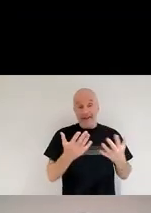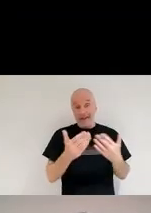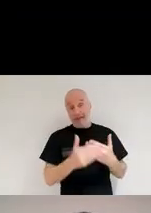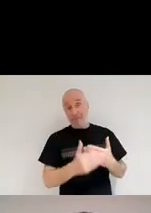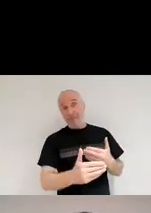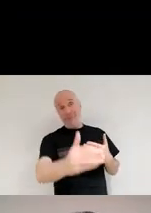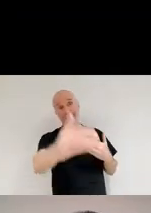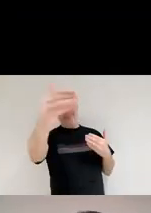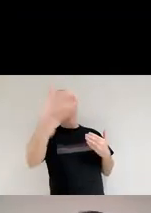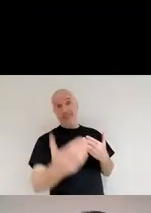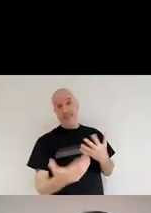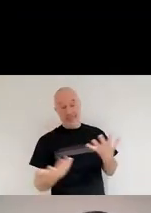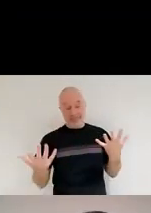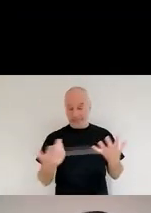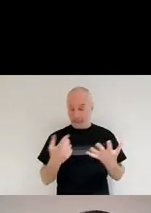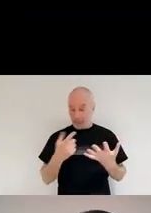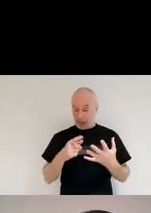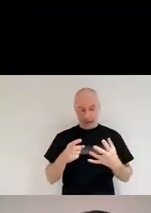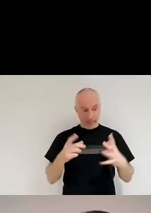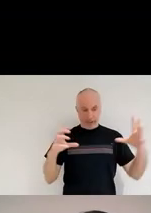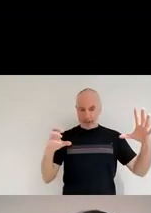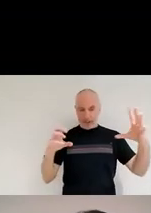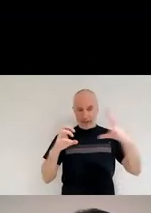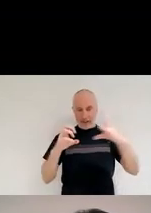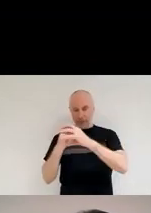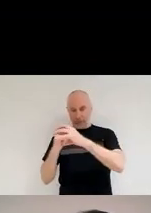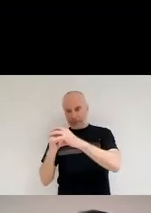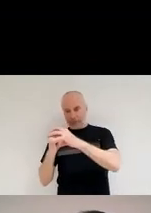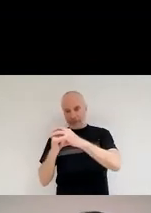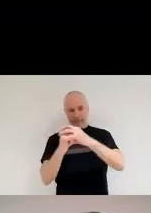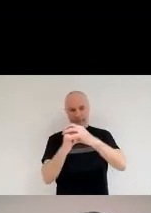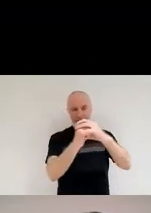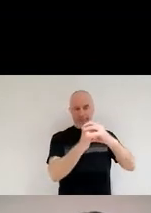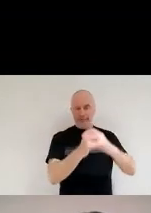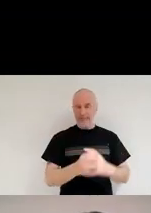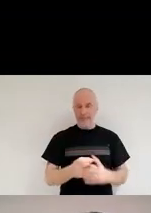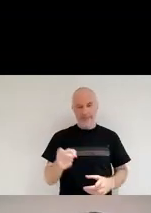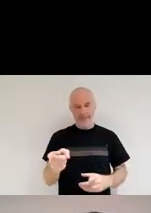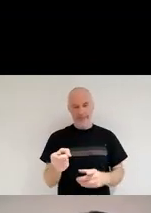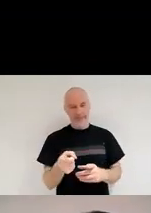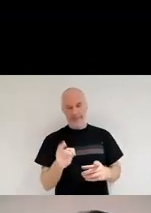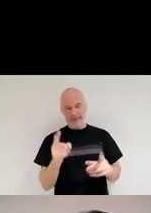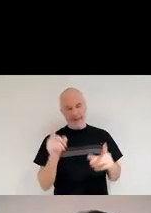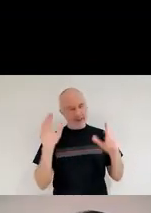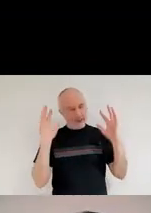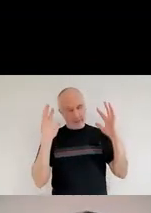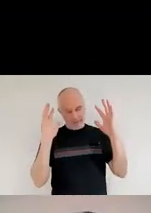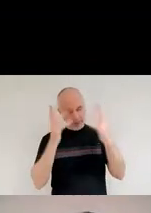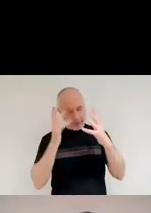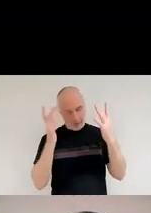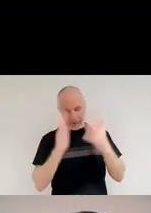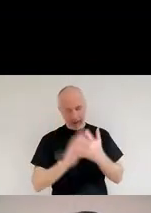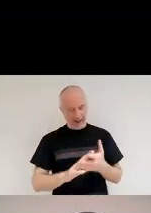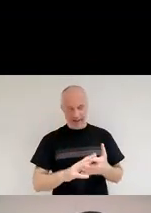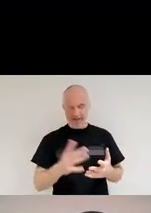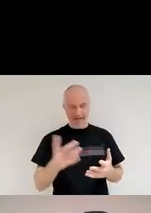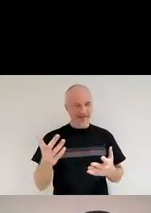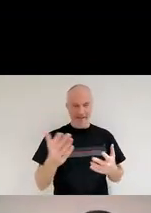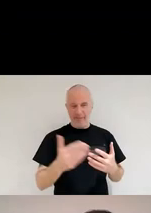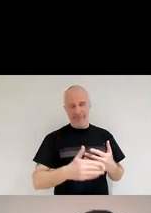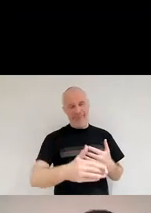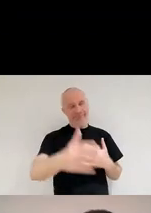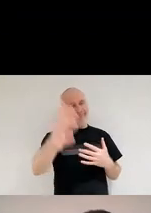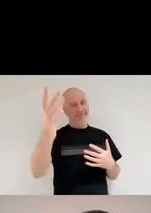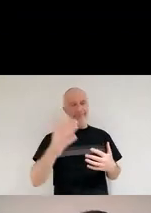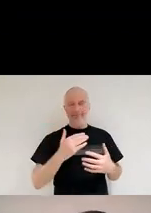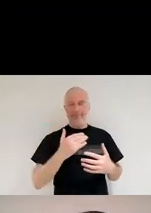be completely swollen by the sun. Now, don't worry. This is still going to take another eight billion years. So it's plenty of time,